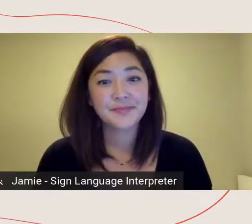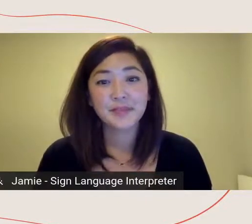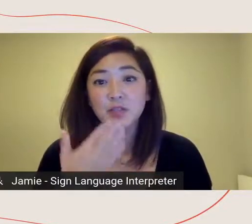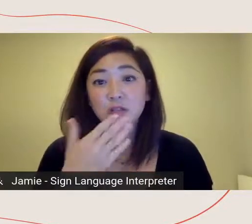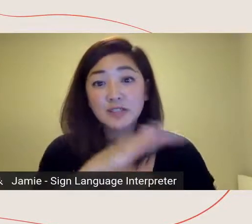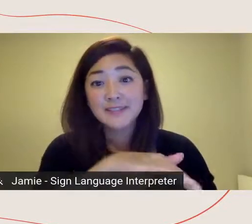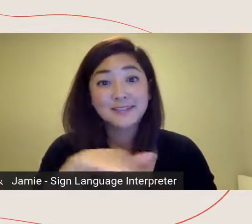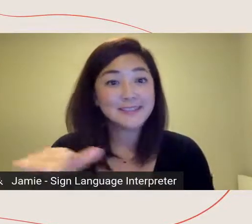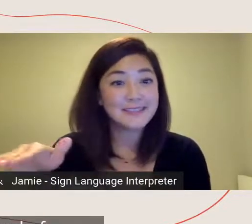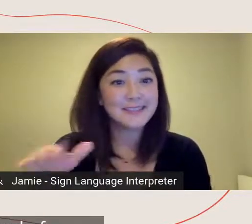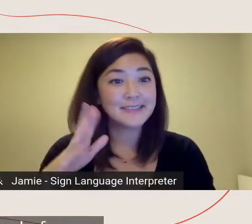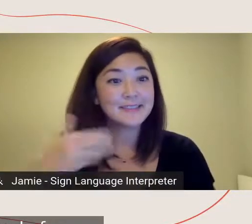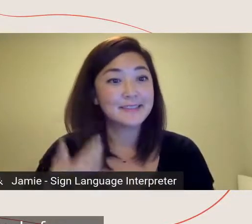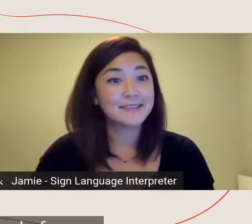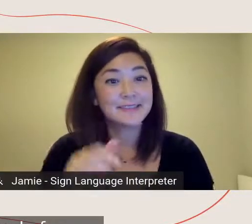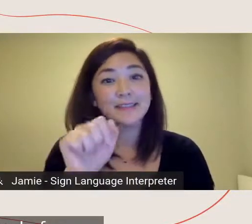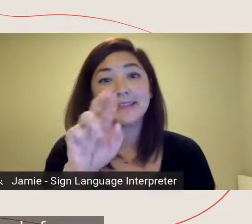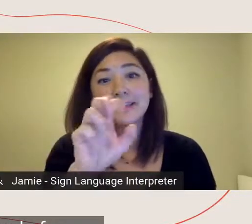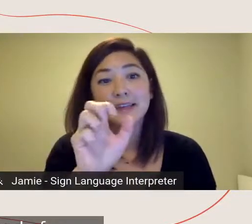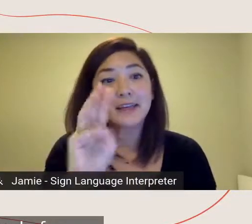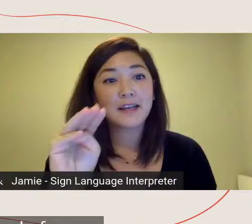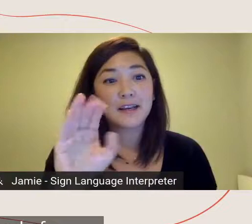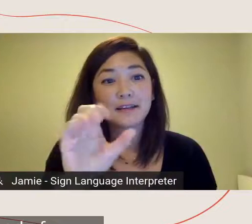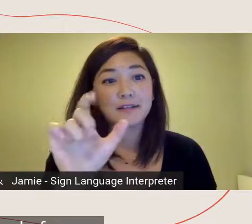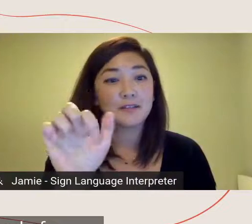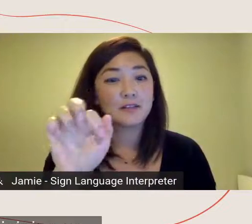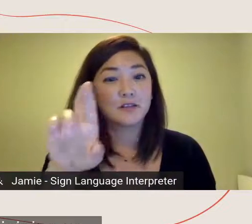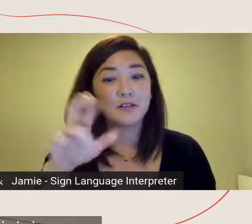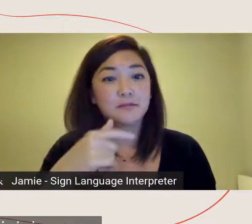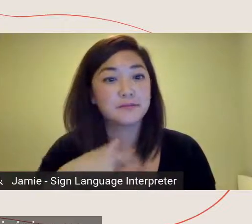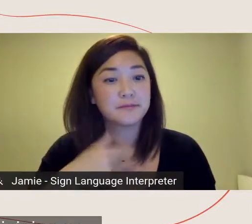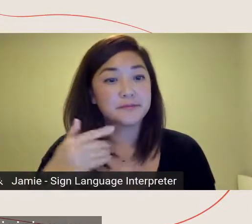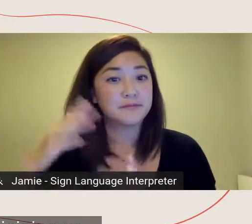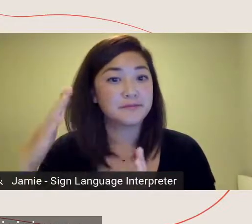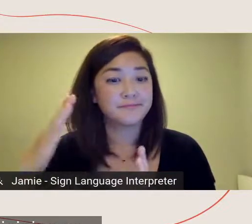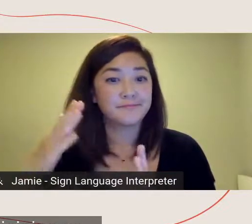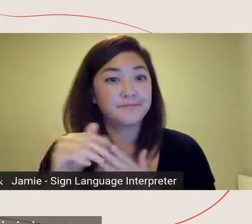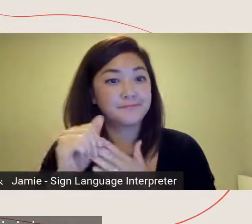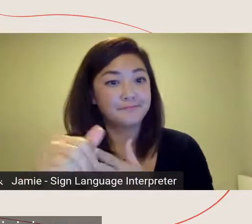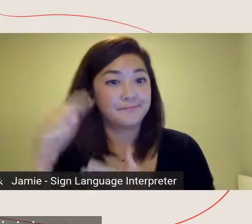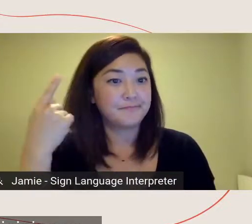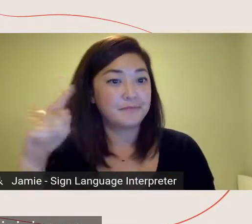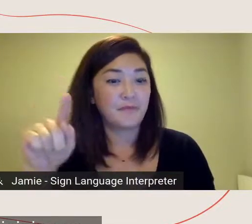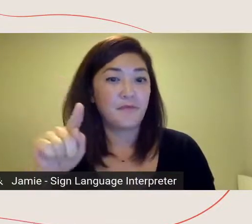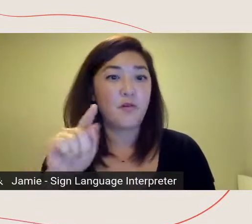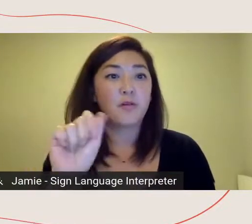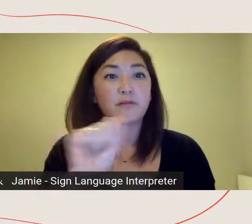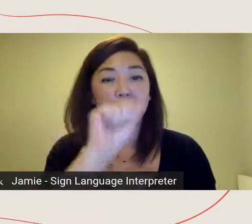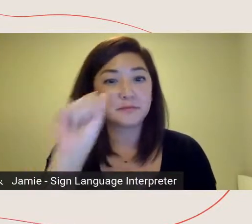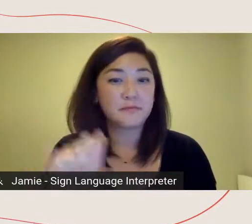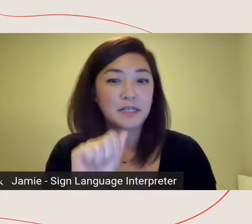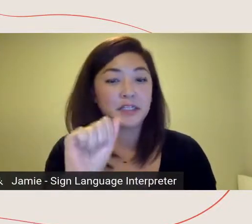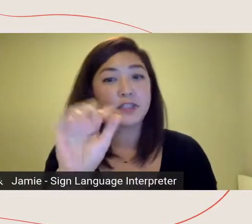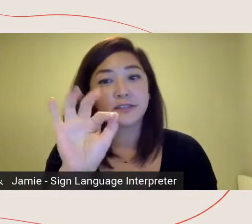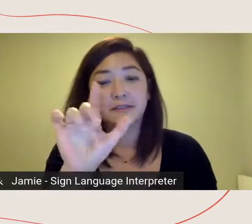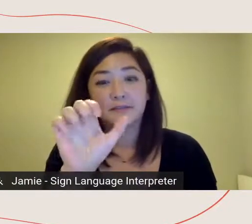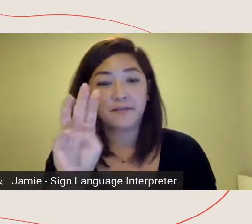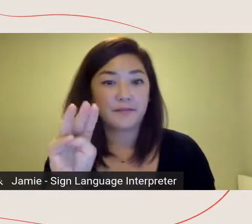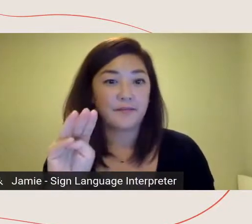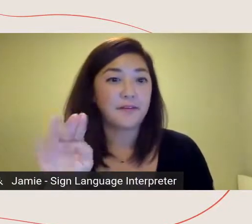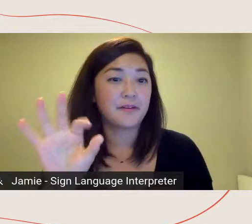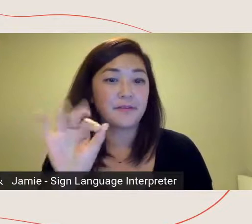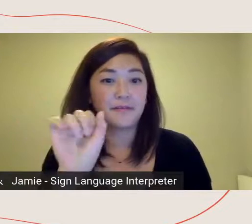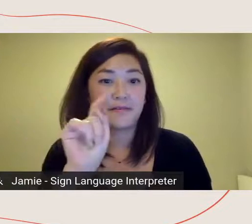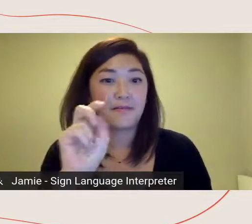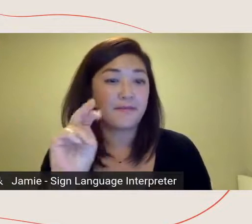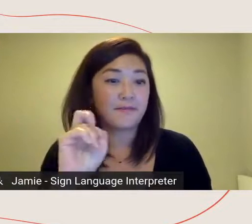Good evening, I'm Aram Collier. I'm the head of programming for Real Asian. Thank you for joining us for our post-screening panel for Down a Dark Stairwell.